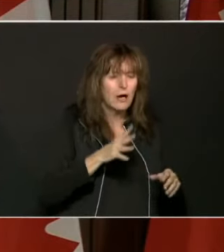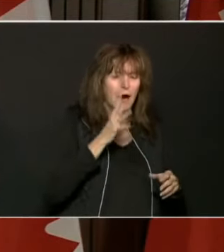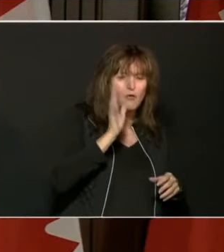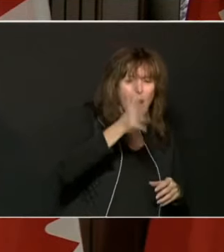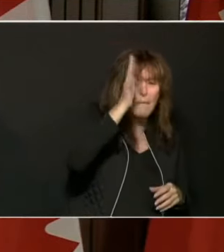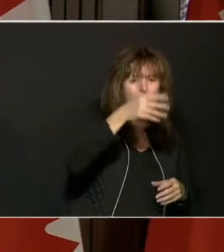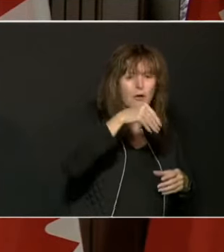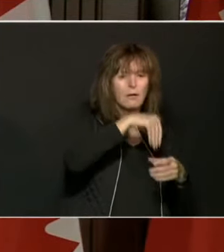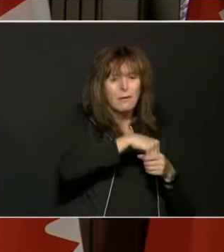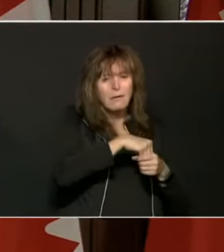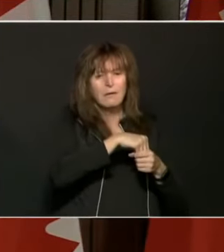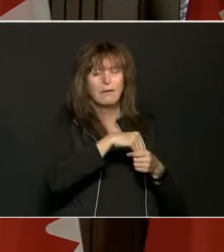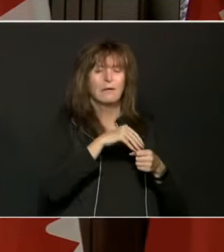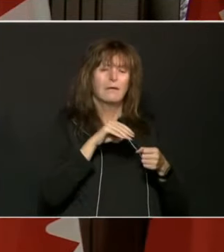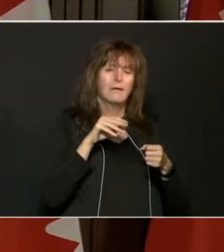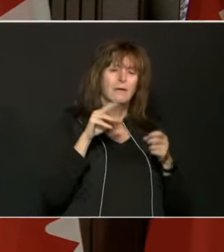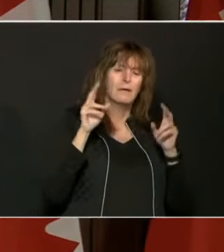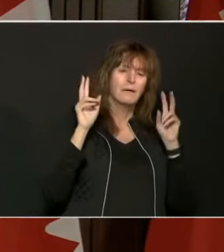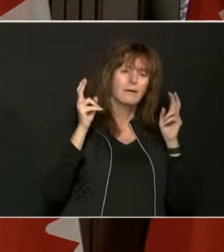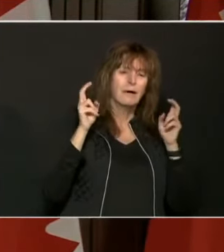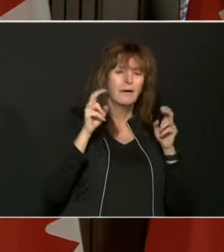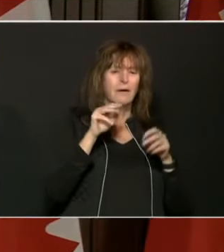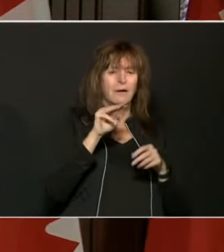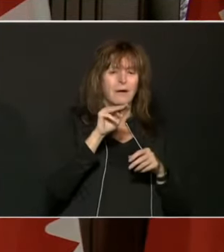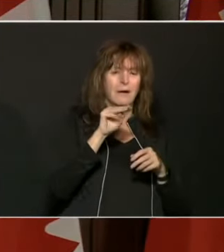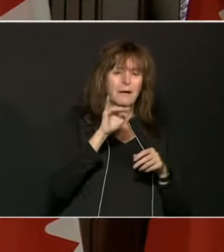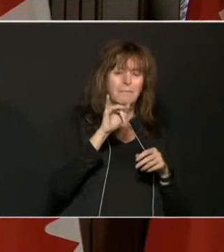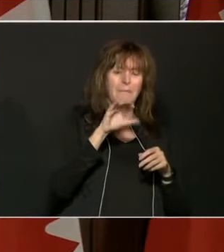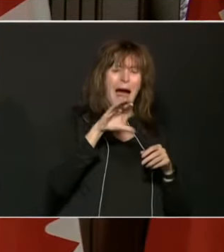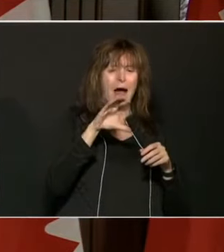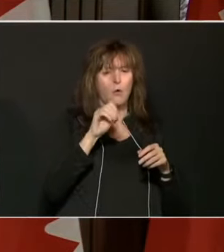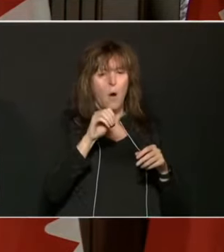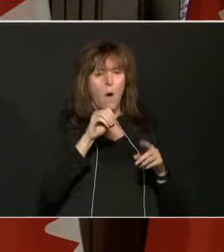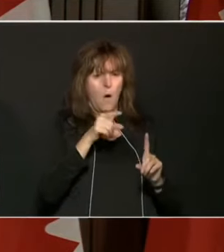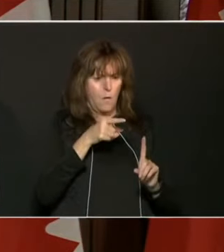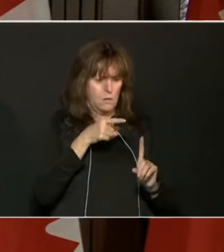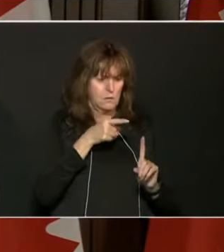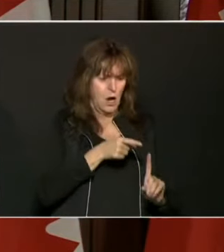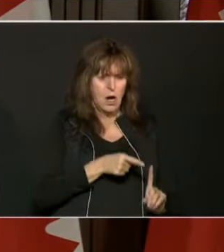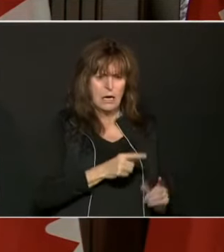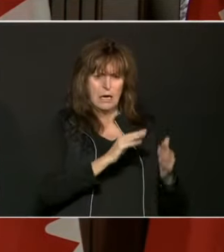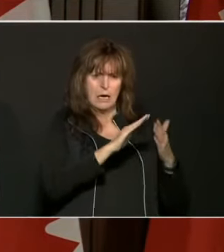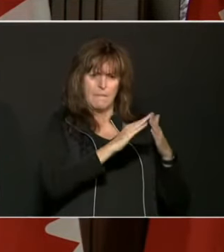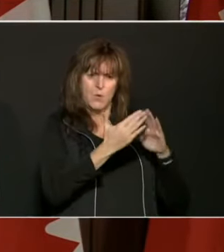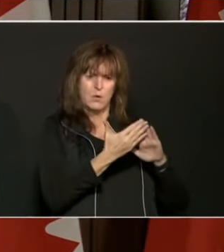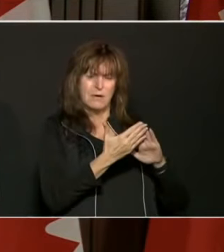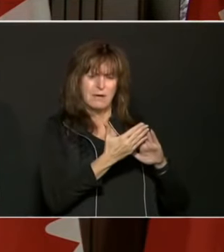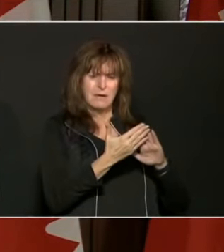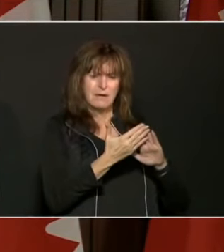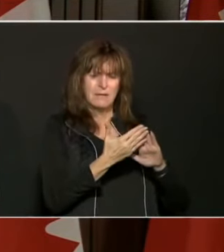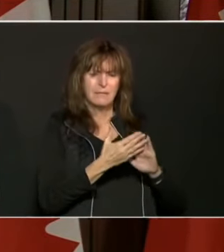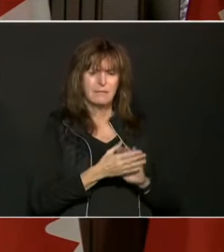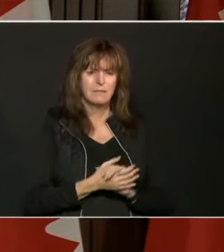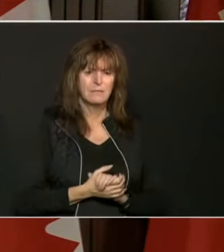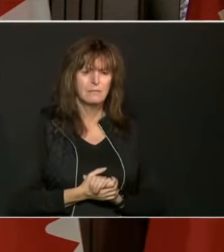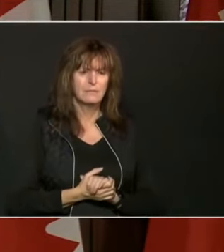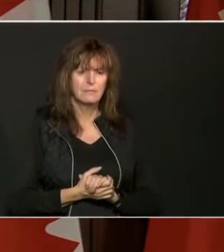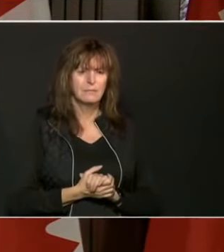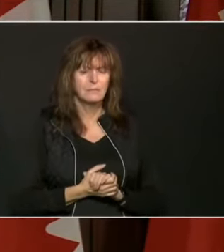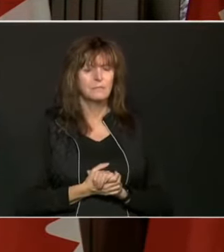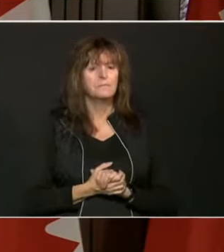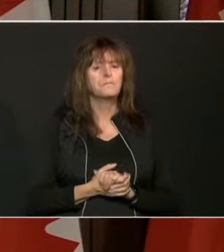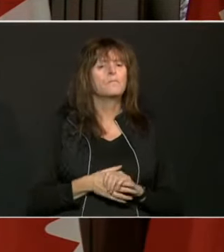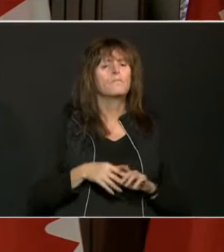micro-target at those communities? You mentioned a couple of them, but are there other things that could be done or that are on the horizon that